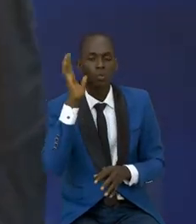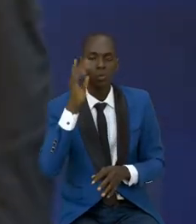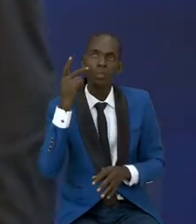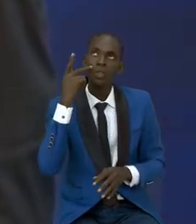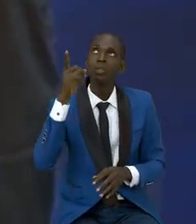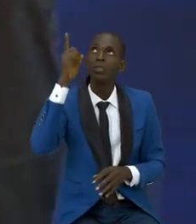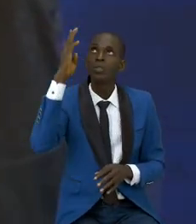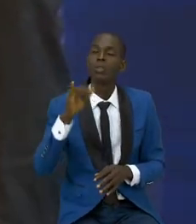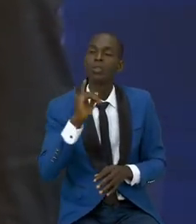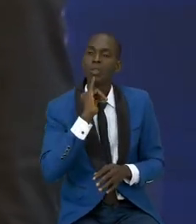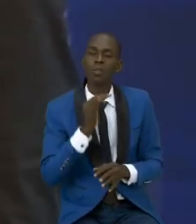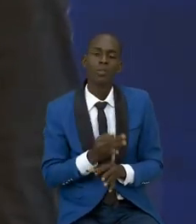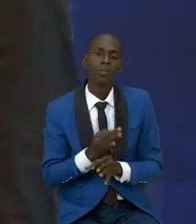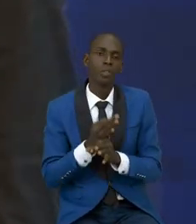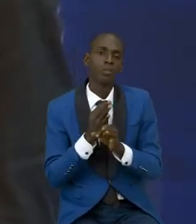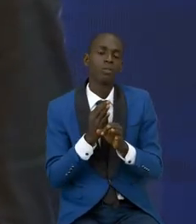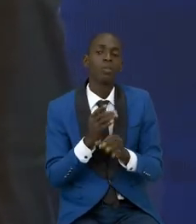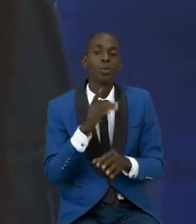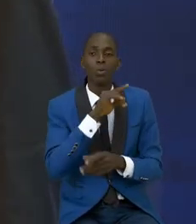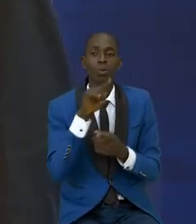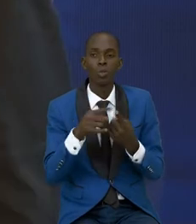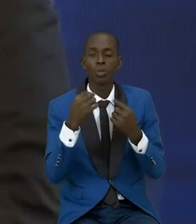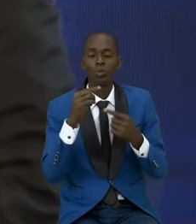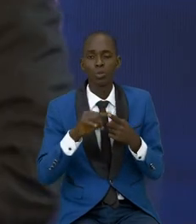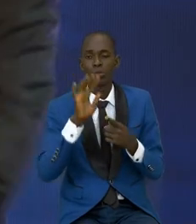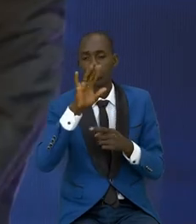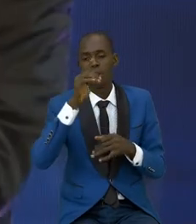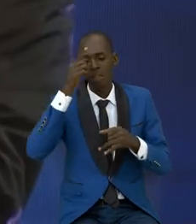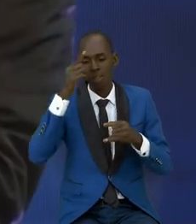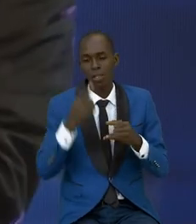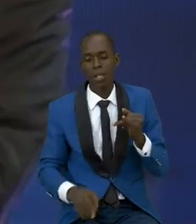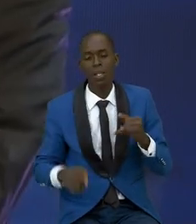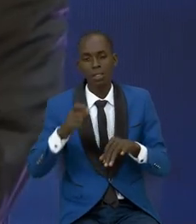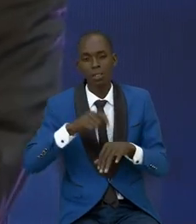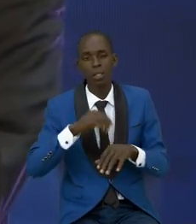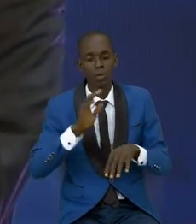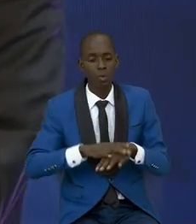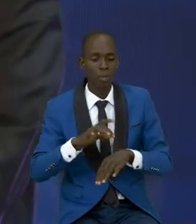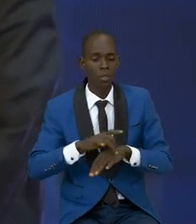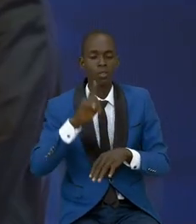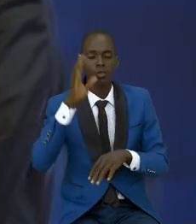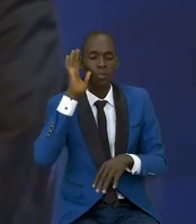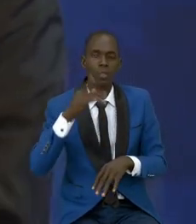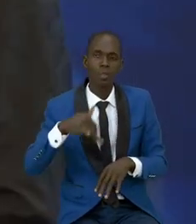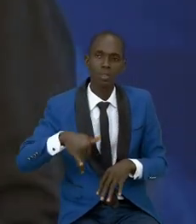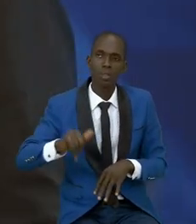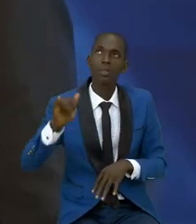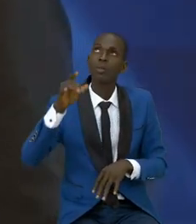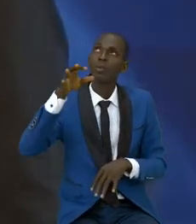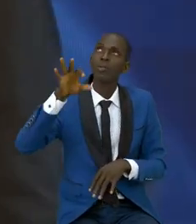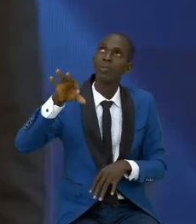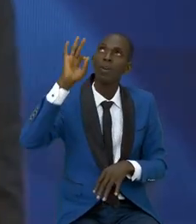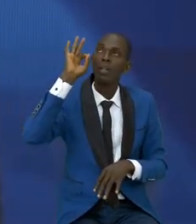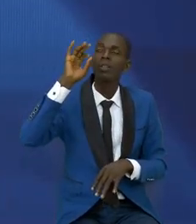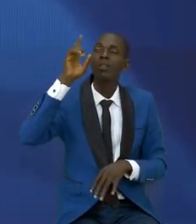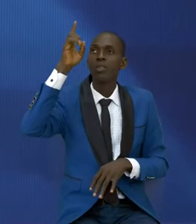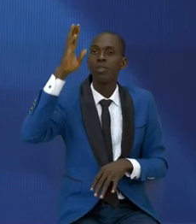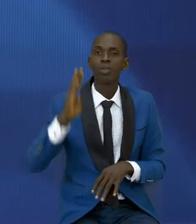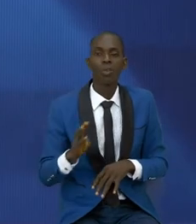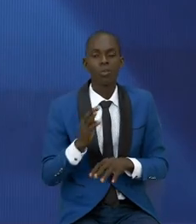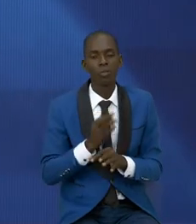you come to your last days on earth, you'll find him faithful. His